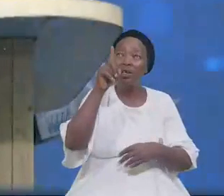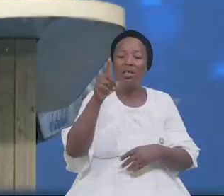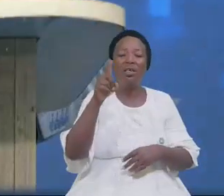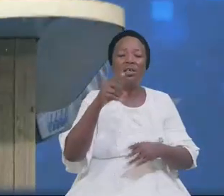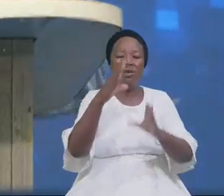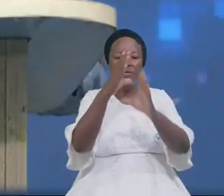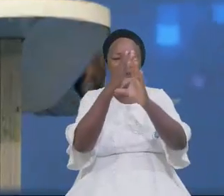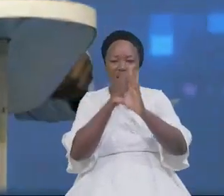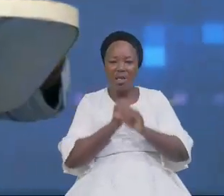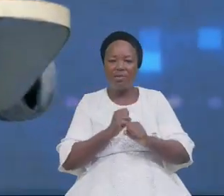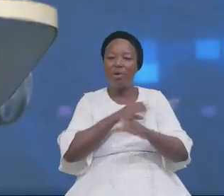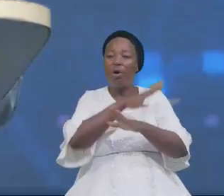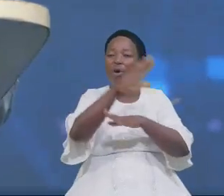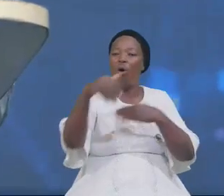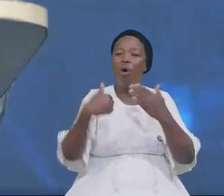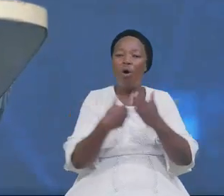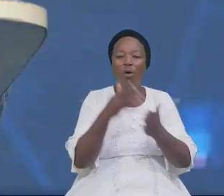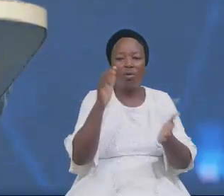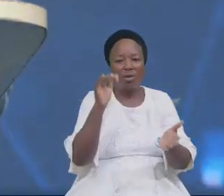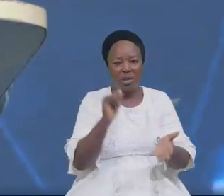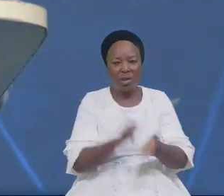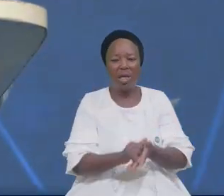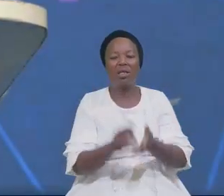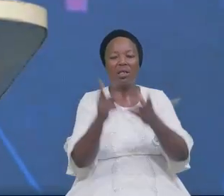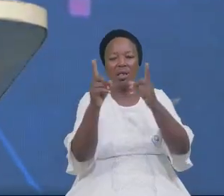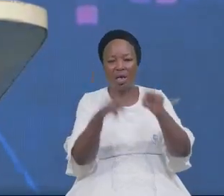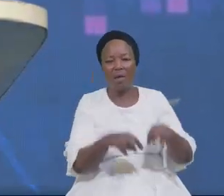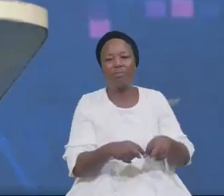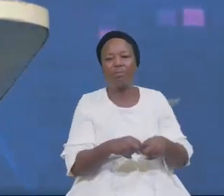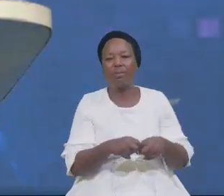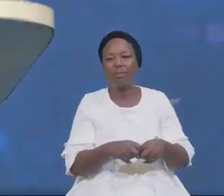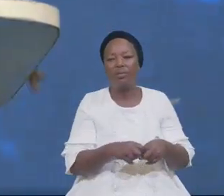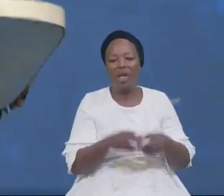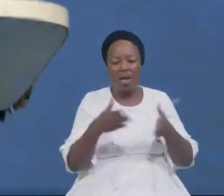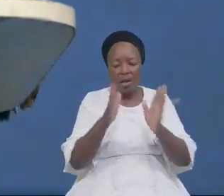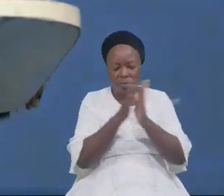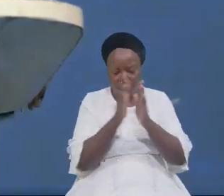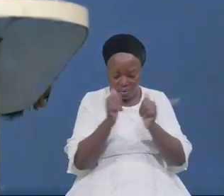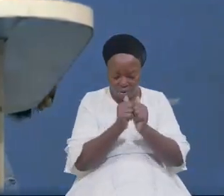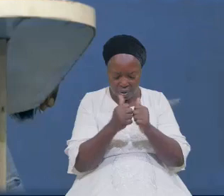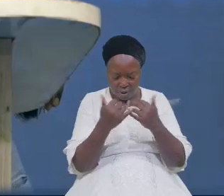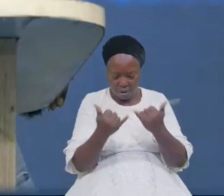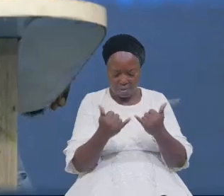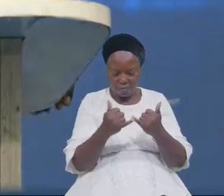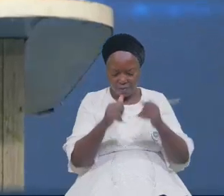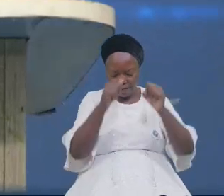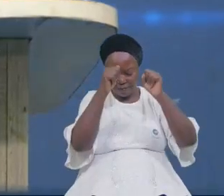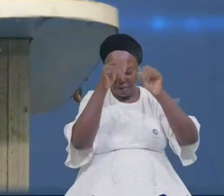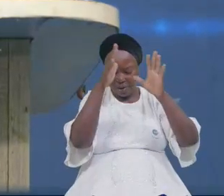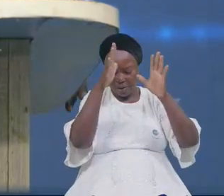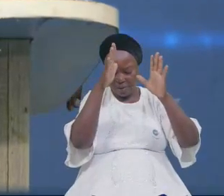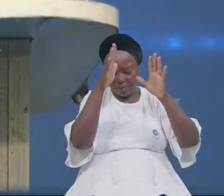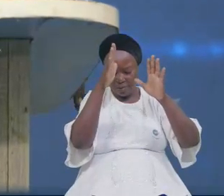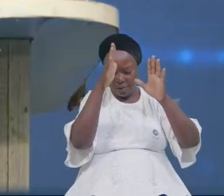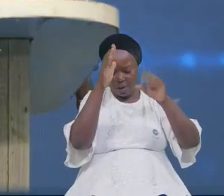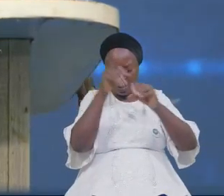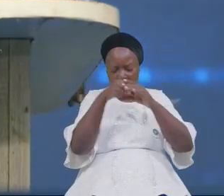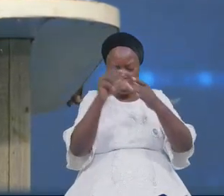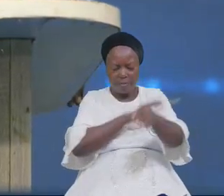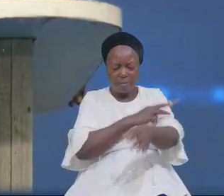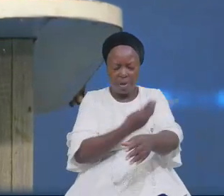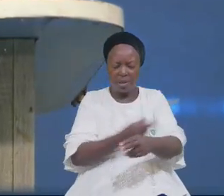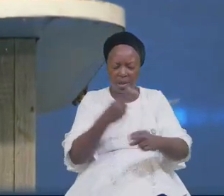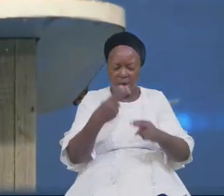all that come. Let's pray together now. Father, in the mighty name of